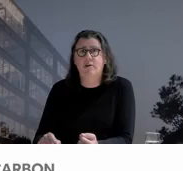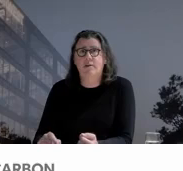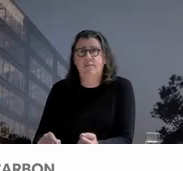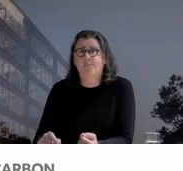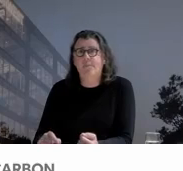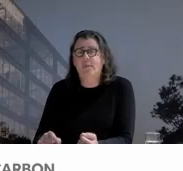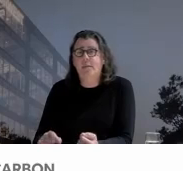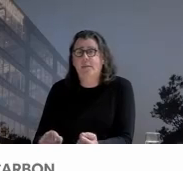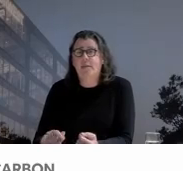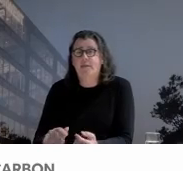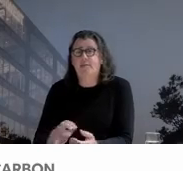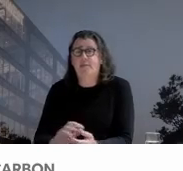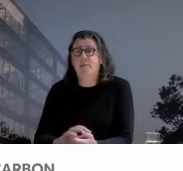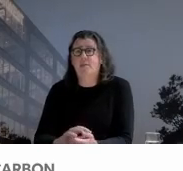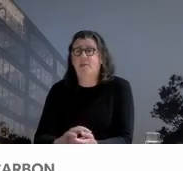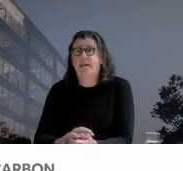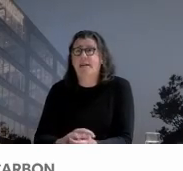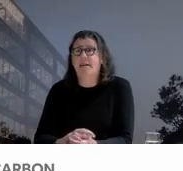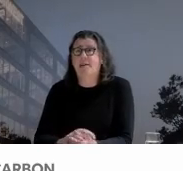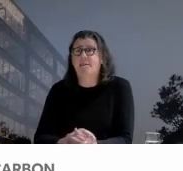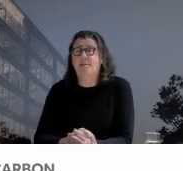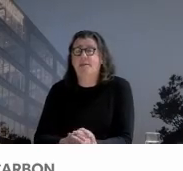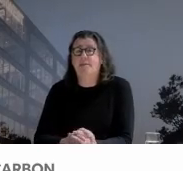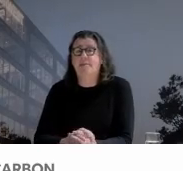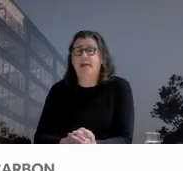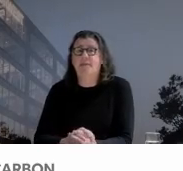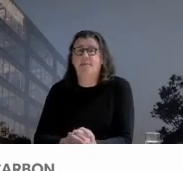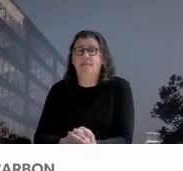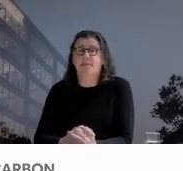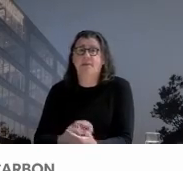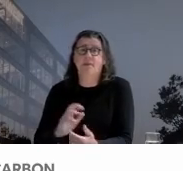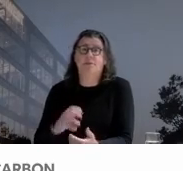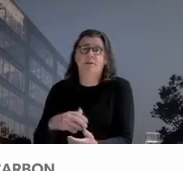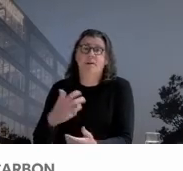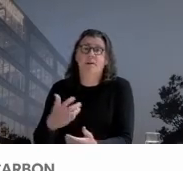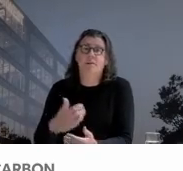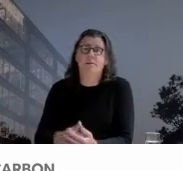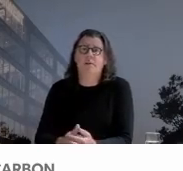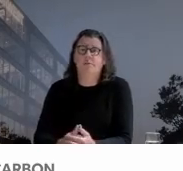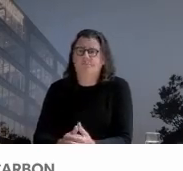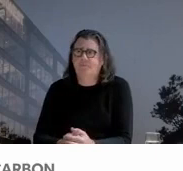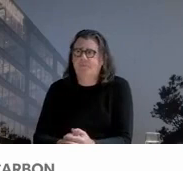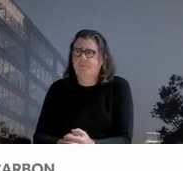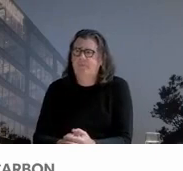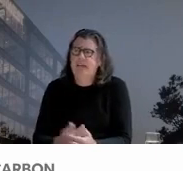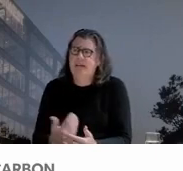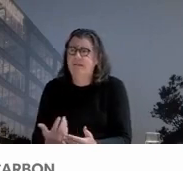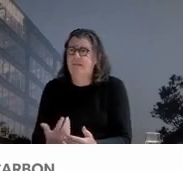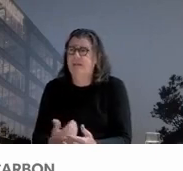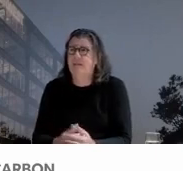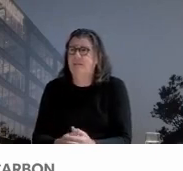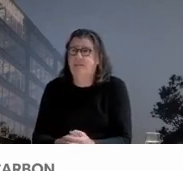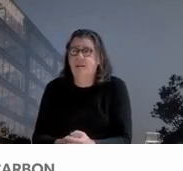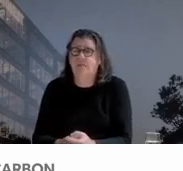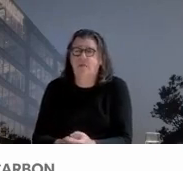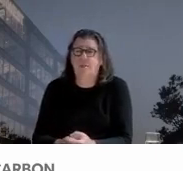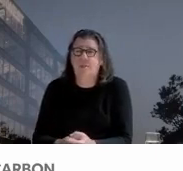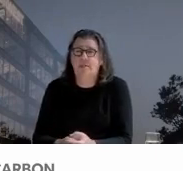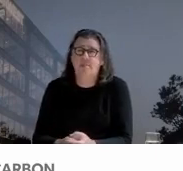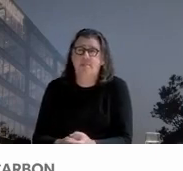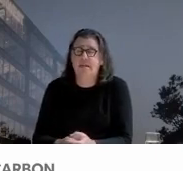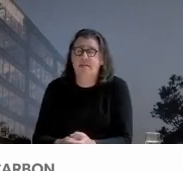existing concrete. In doing so, we analyzed the building relative to an alternative. So as it says here, we